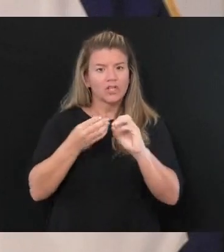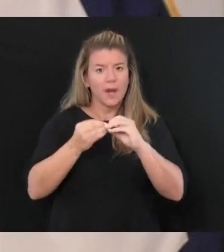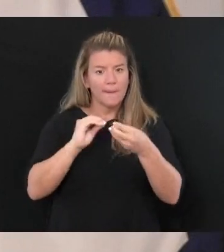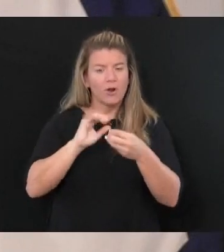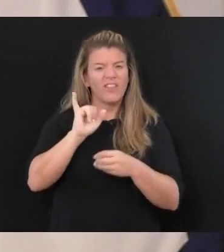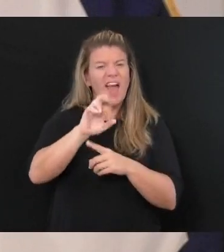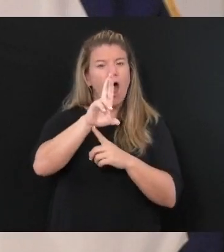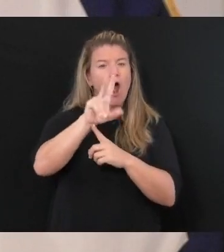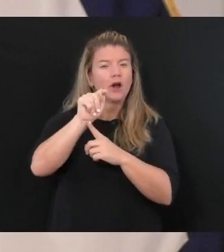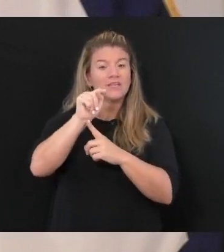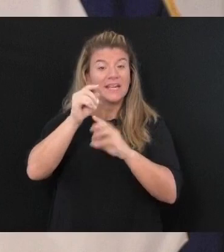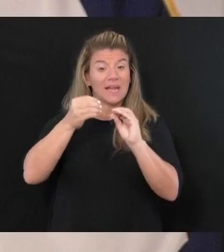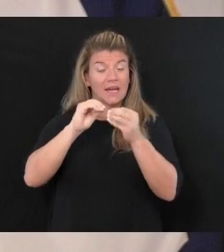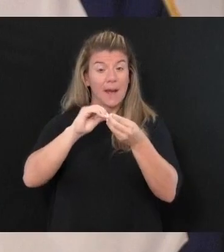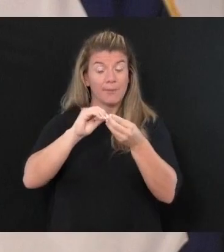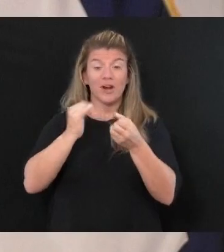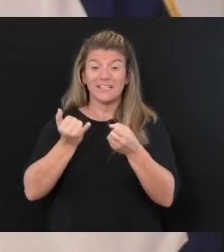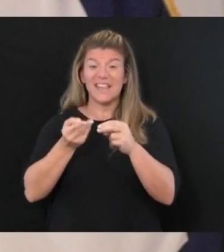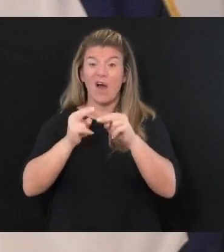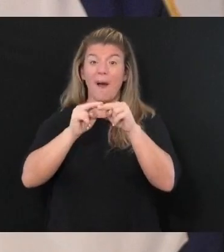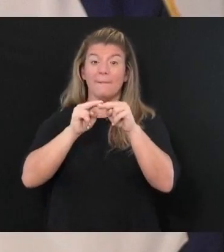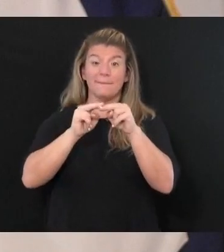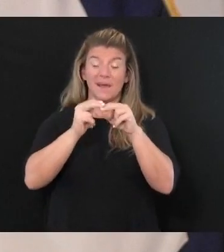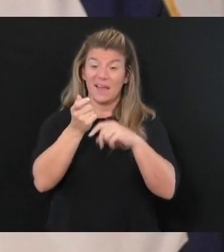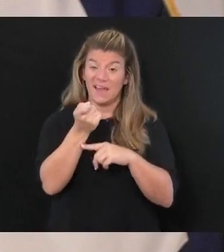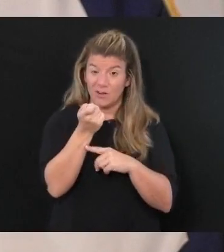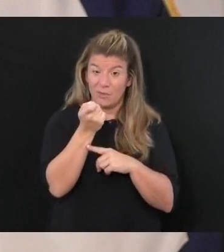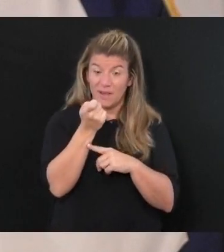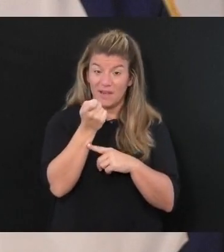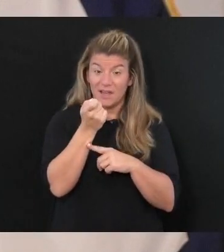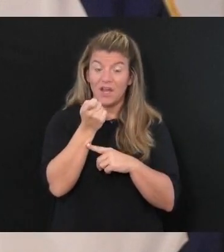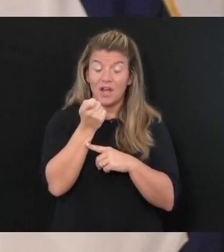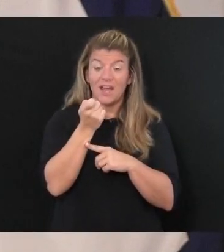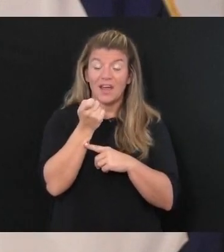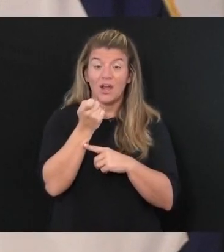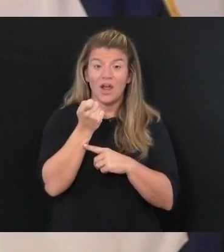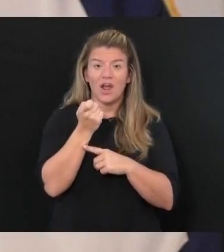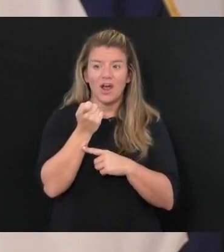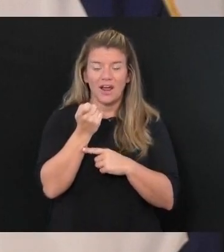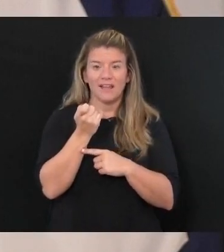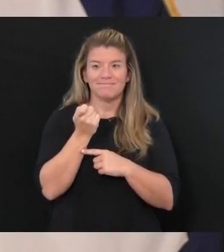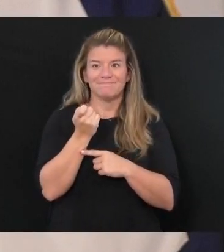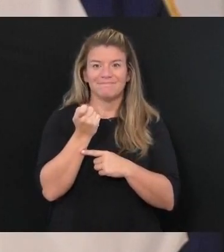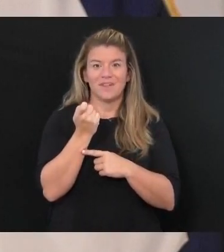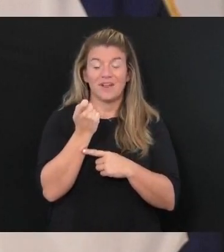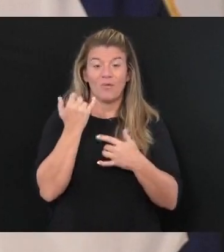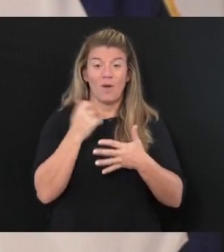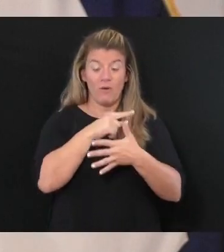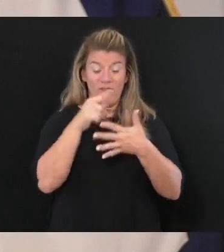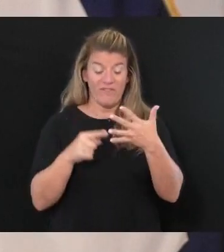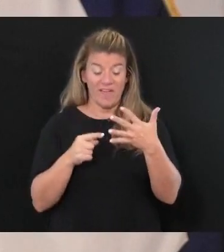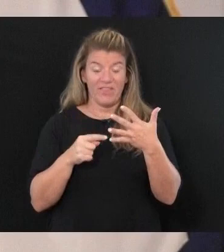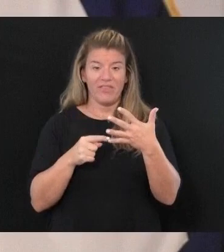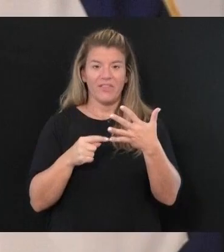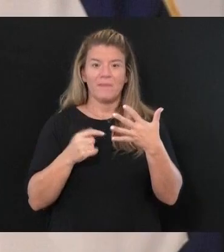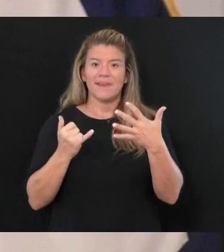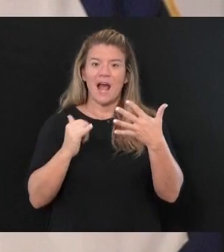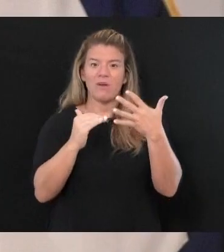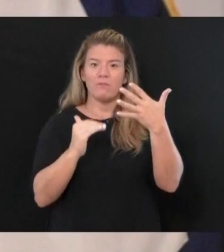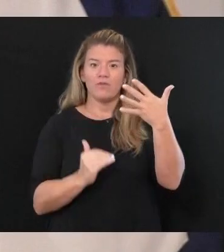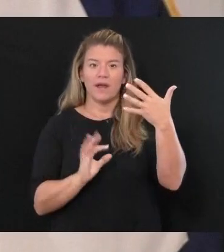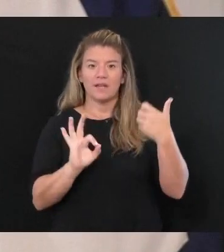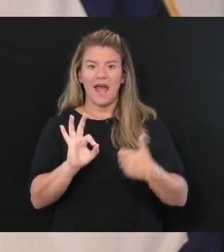RT number now has popped back up just a little bit. We were the 5th best in the nation, now we're the 9th. It's